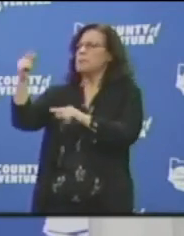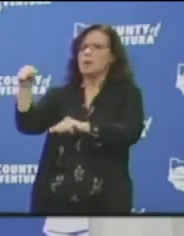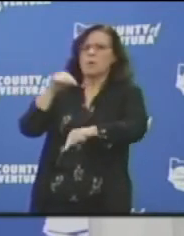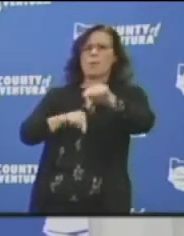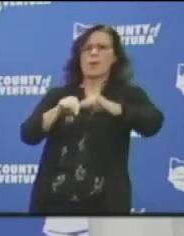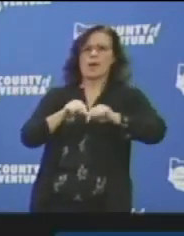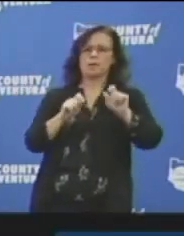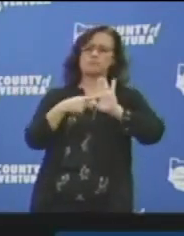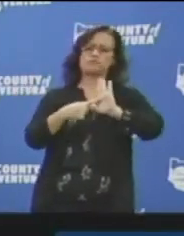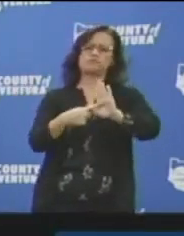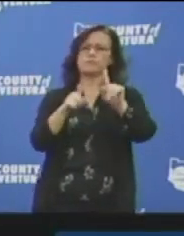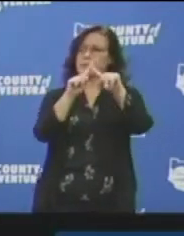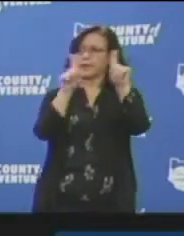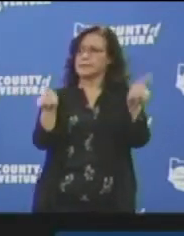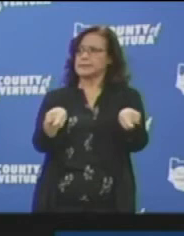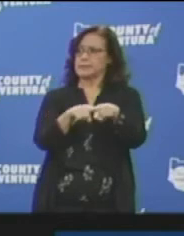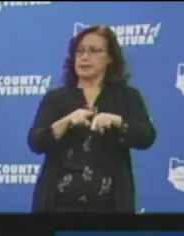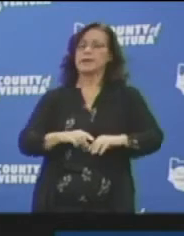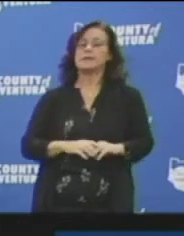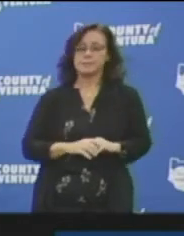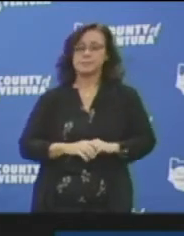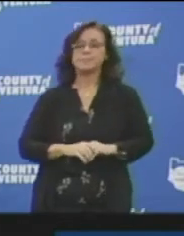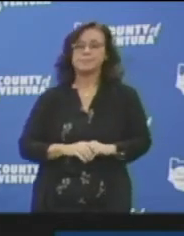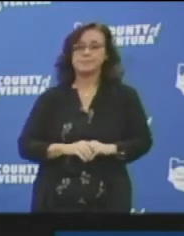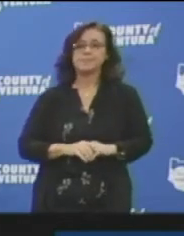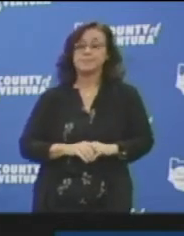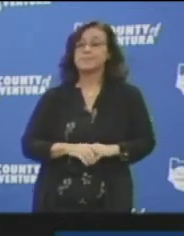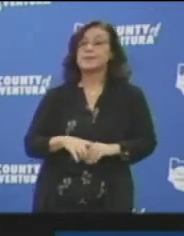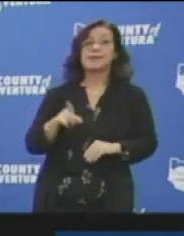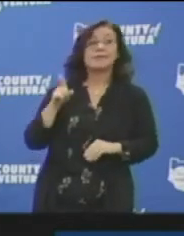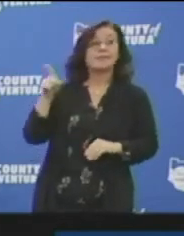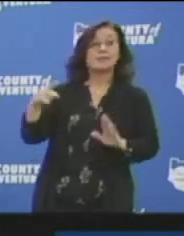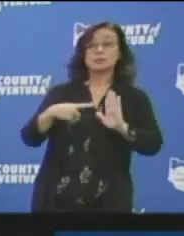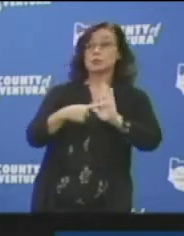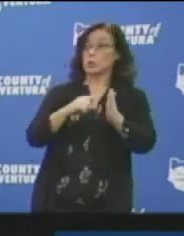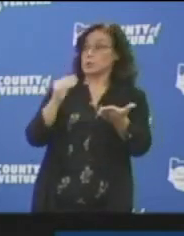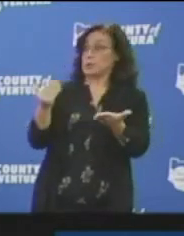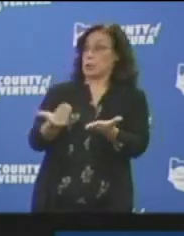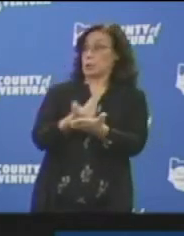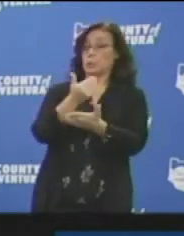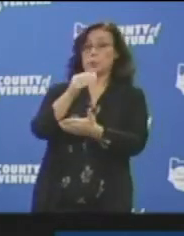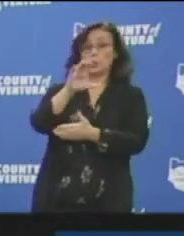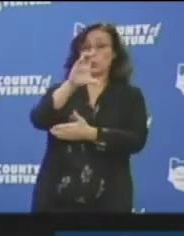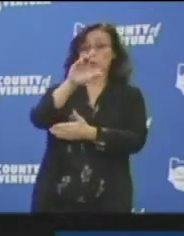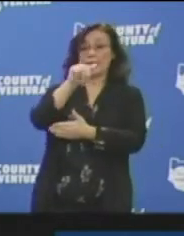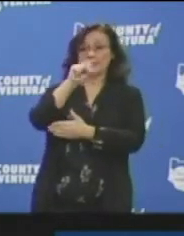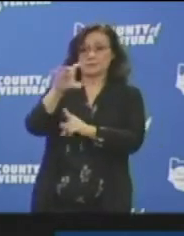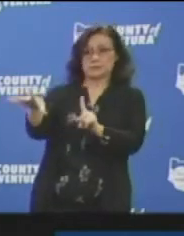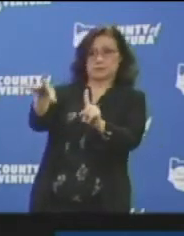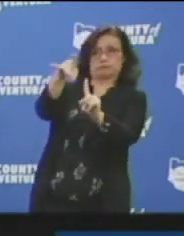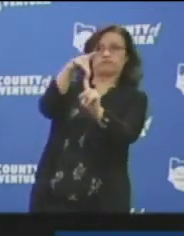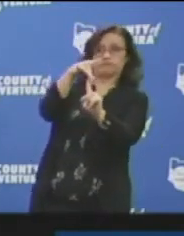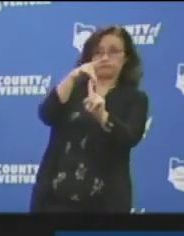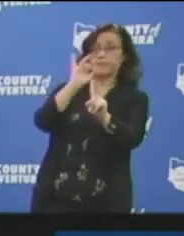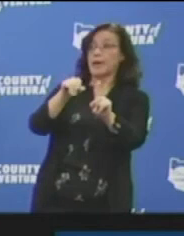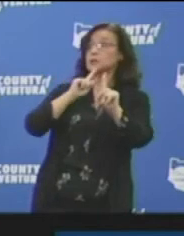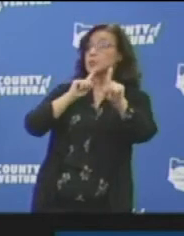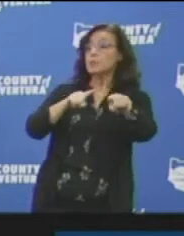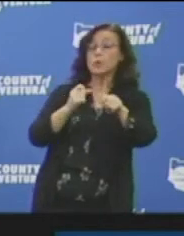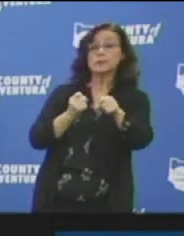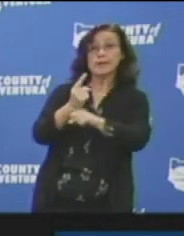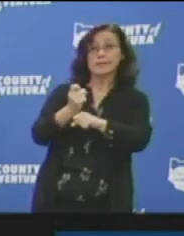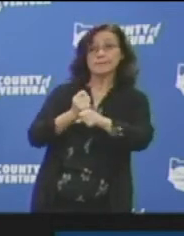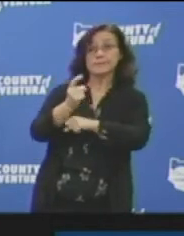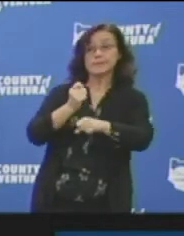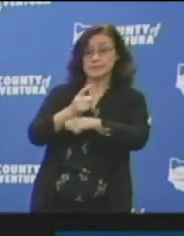All right. So this points to the new cases reported each day. And this speaks to